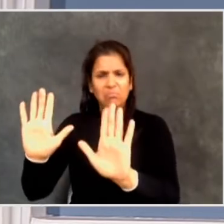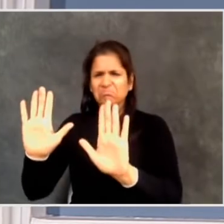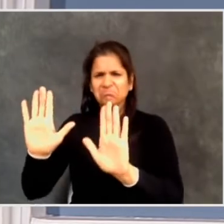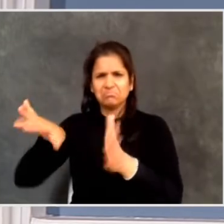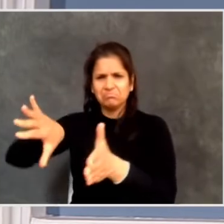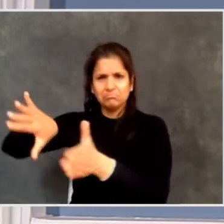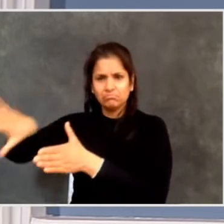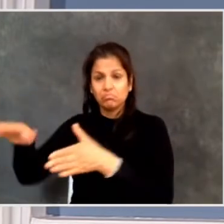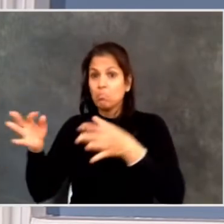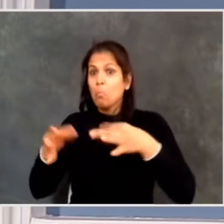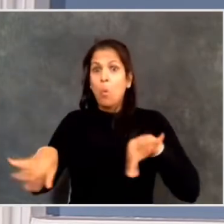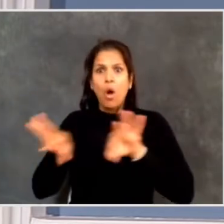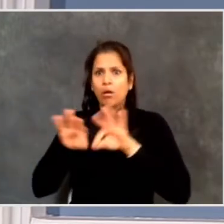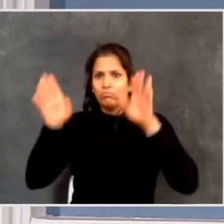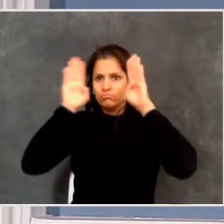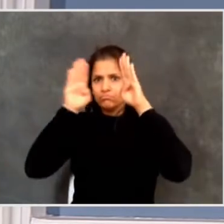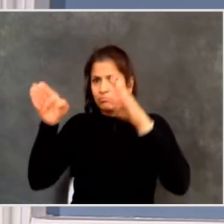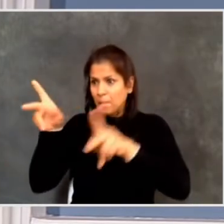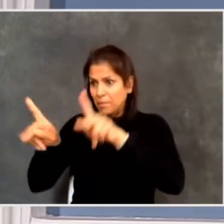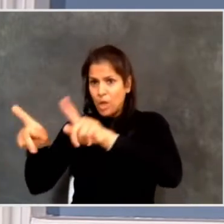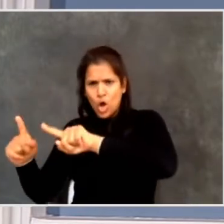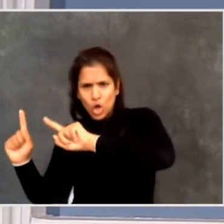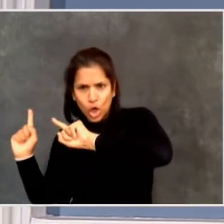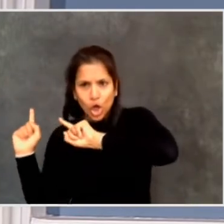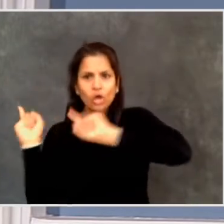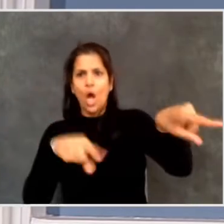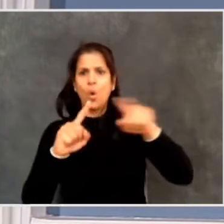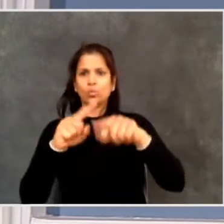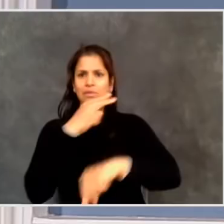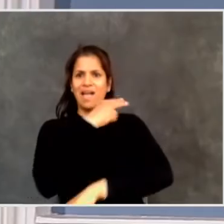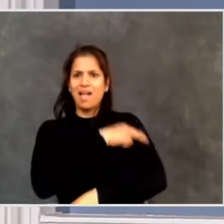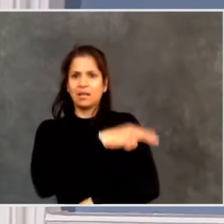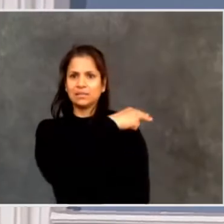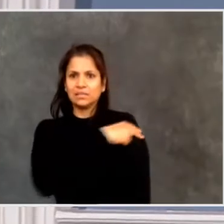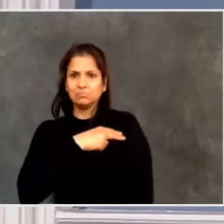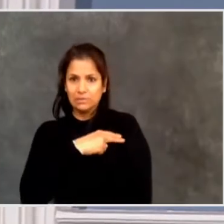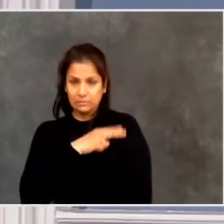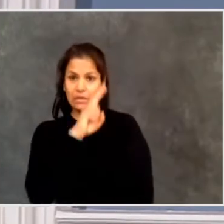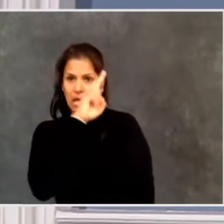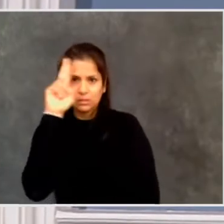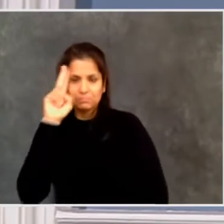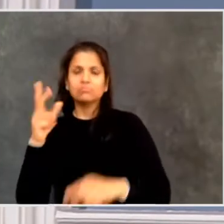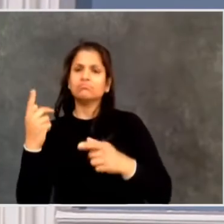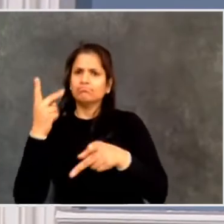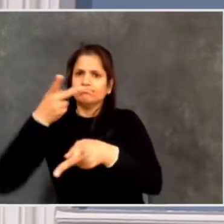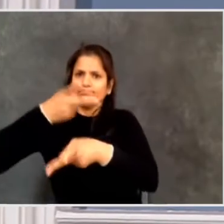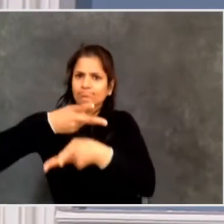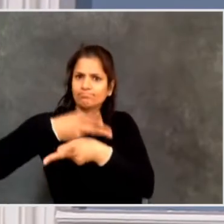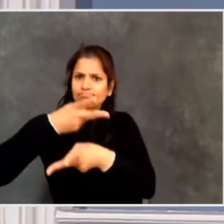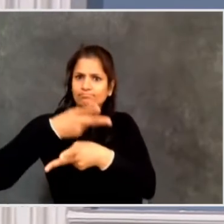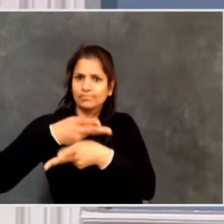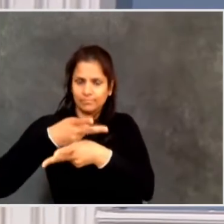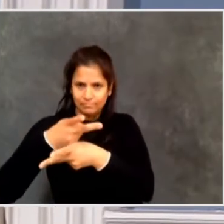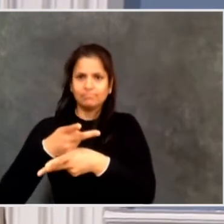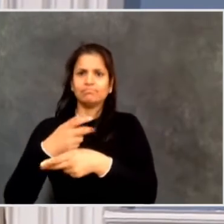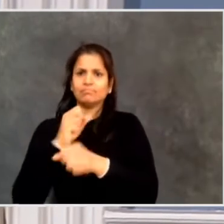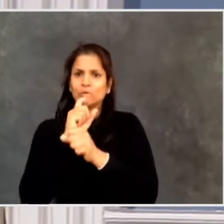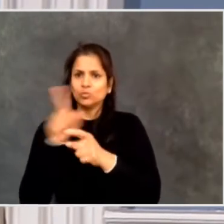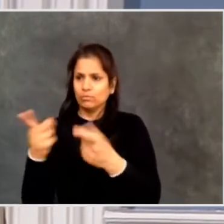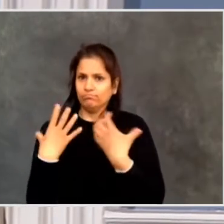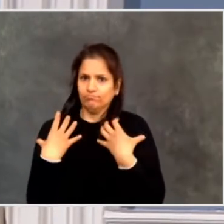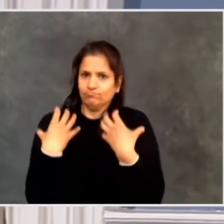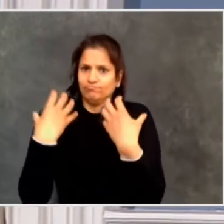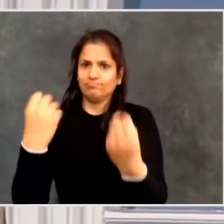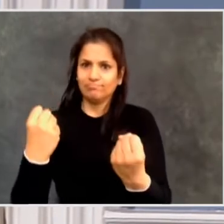of suspending public charge during this time. And I think, you know, it's something that, again, we will be digging into deeper to